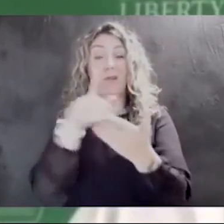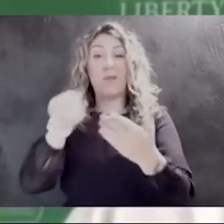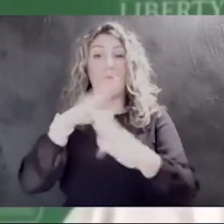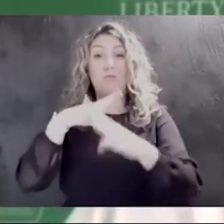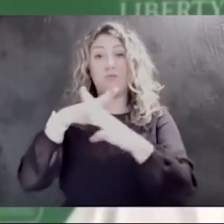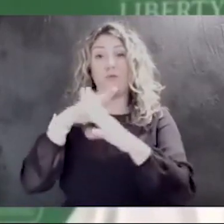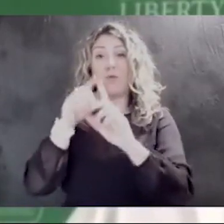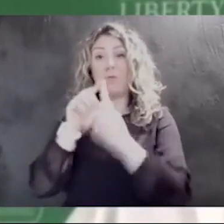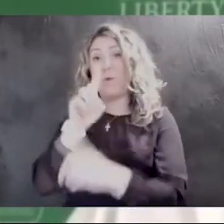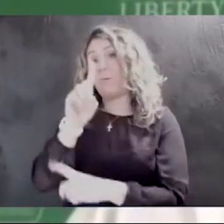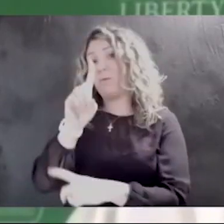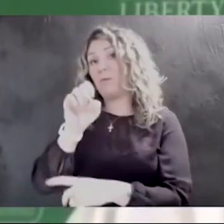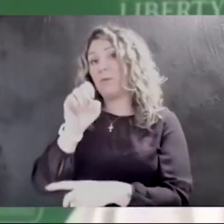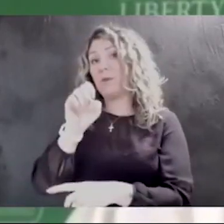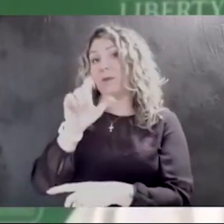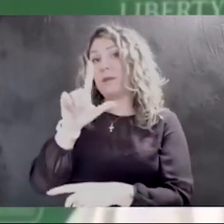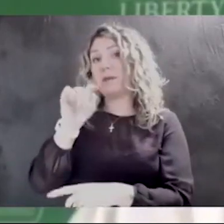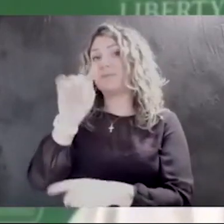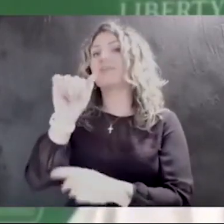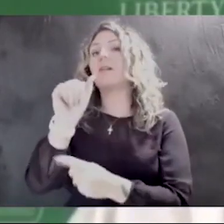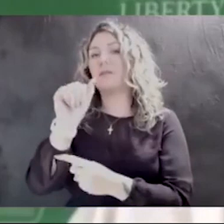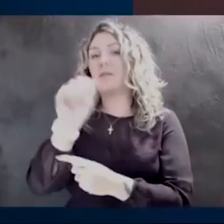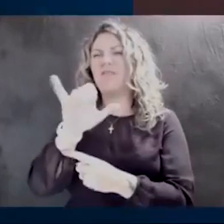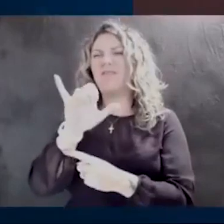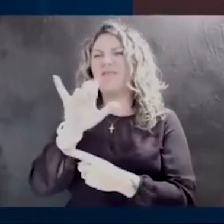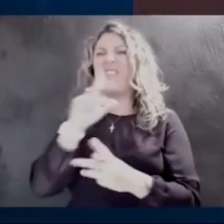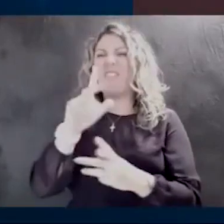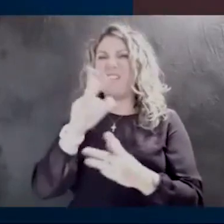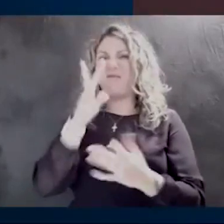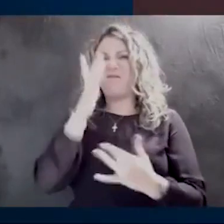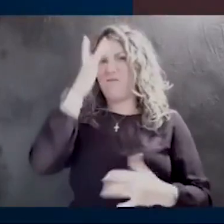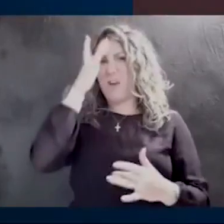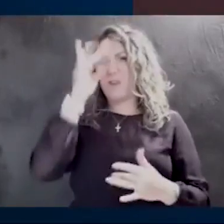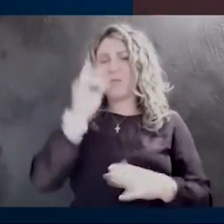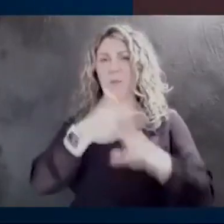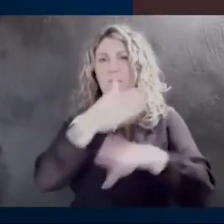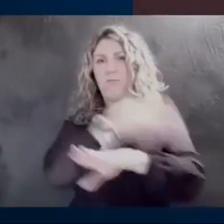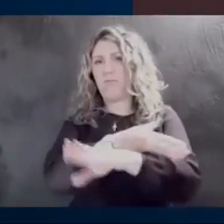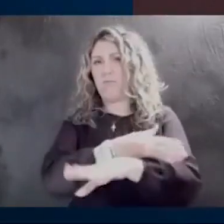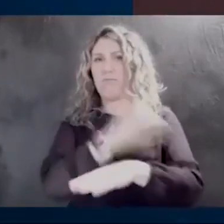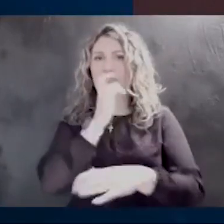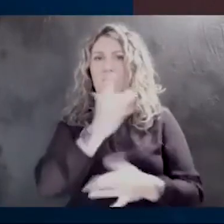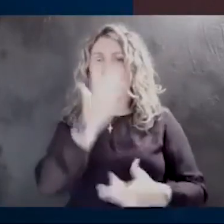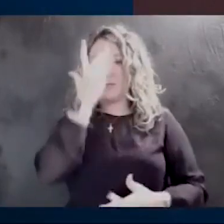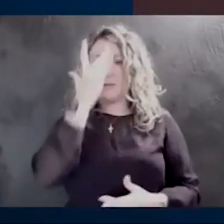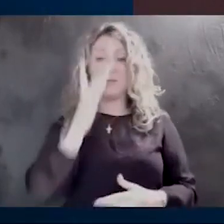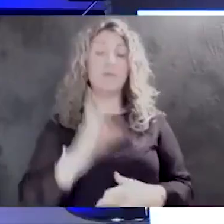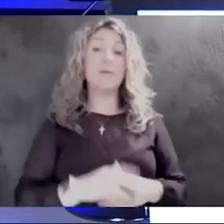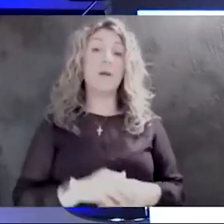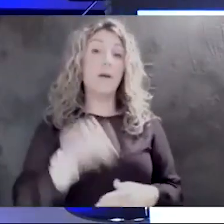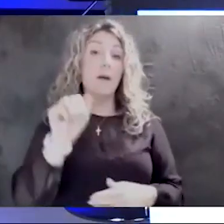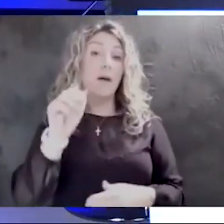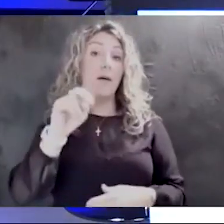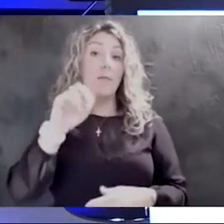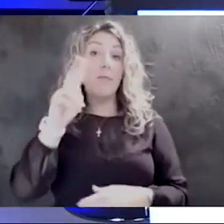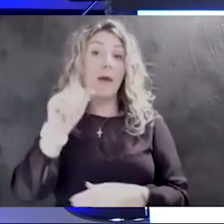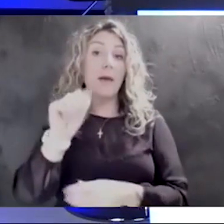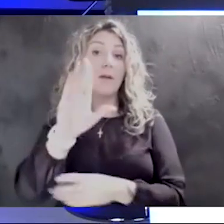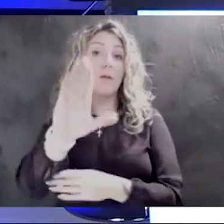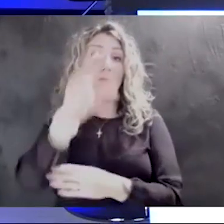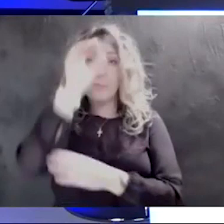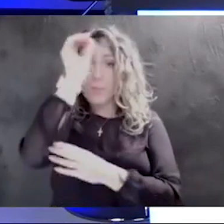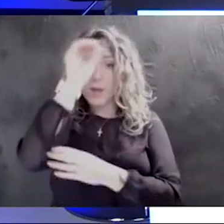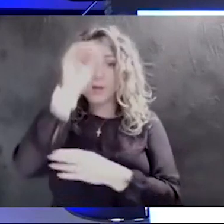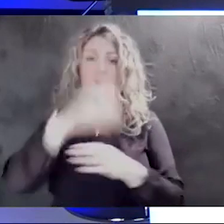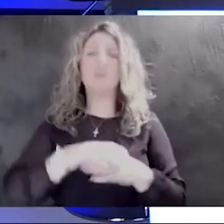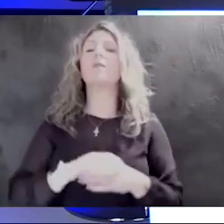people get vaccinated, the better. Amanda, any thoughts on masking from you? I think they've really hit the high